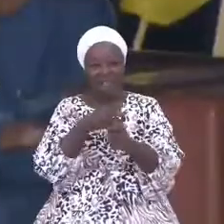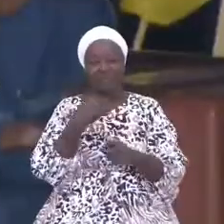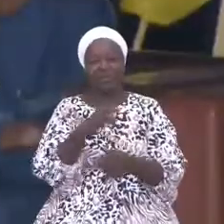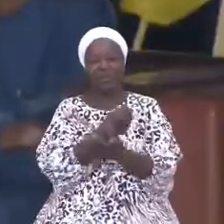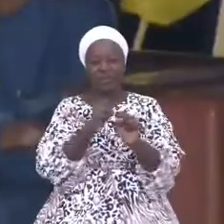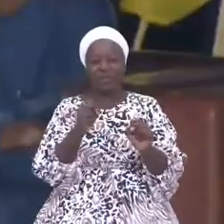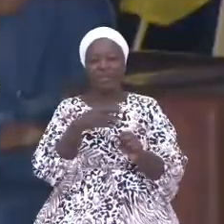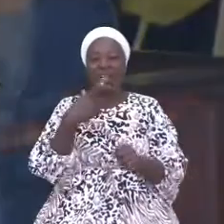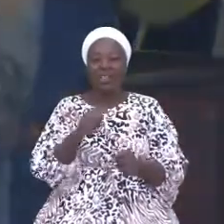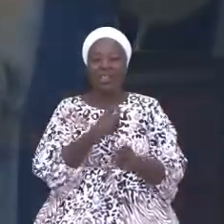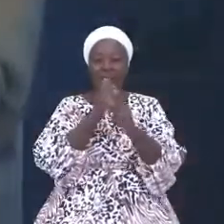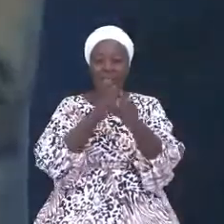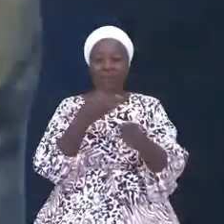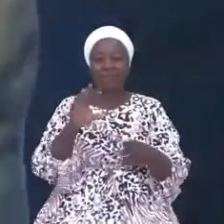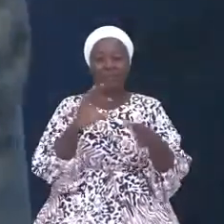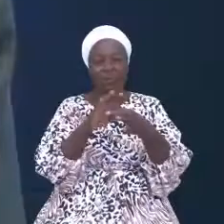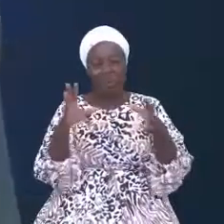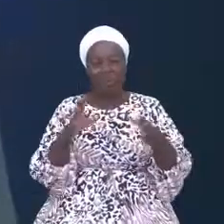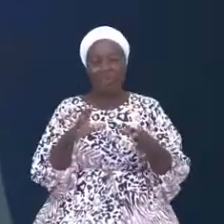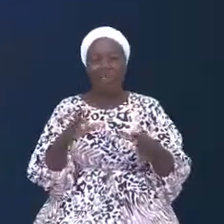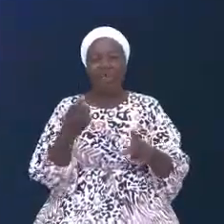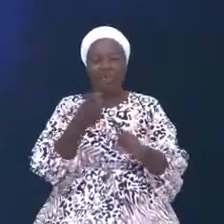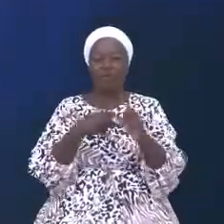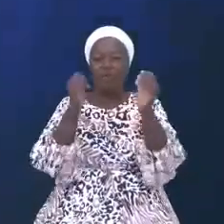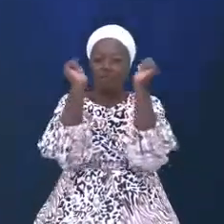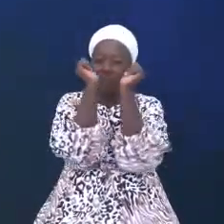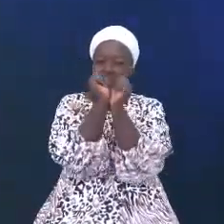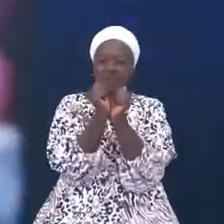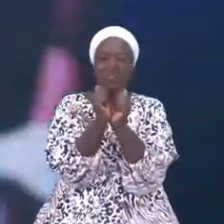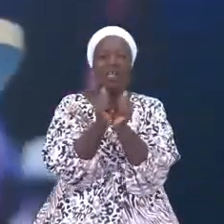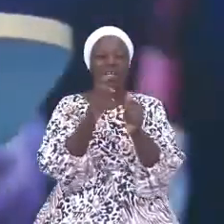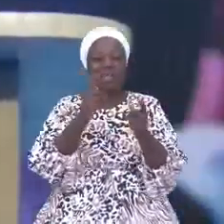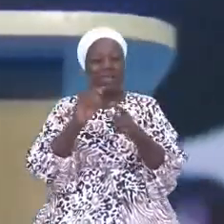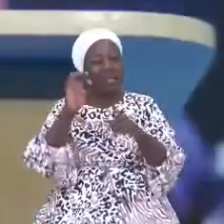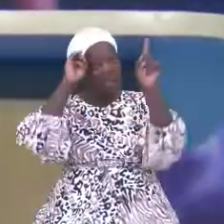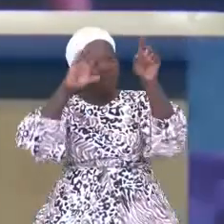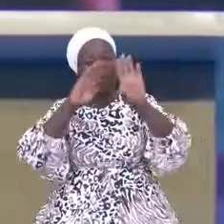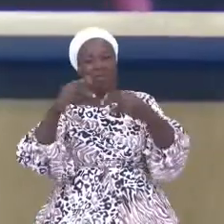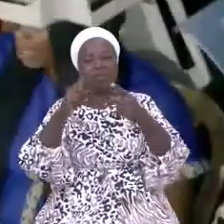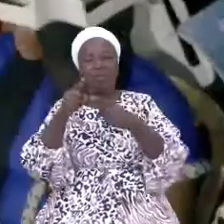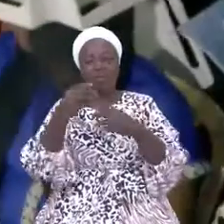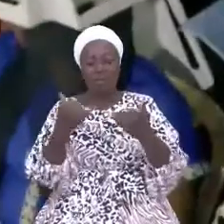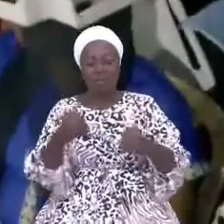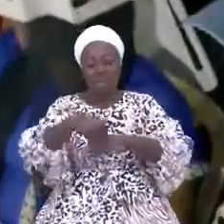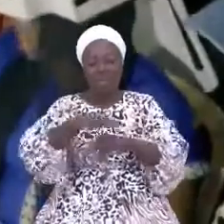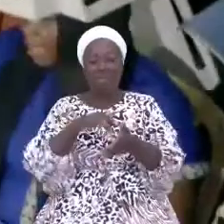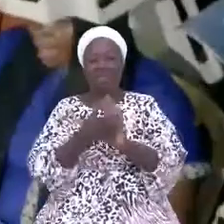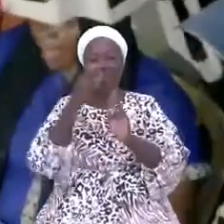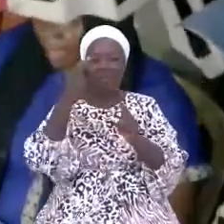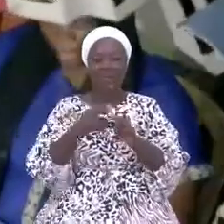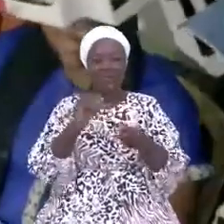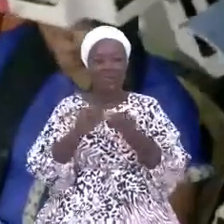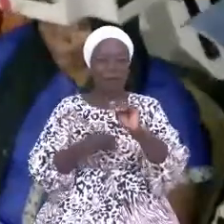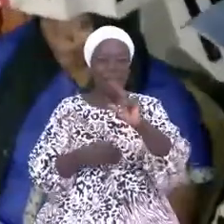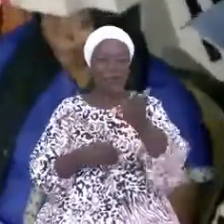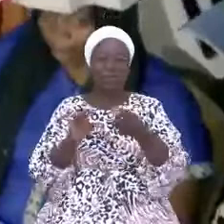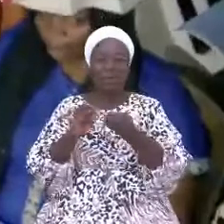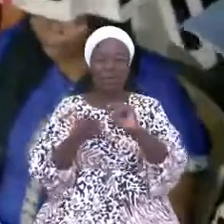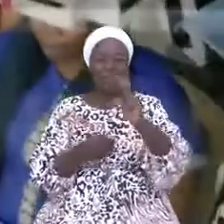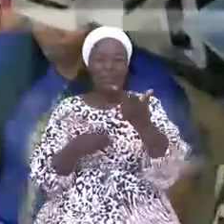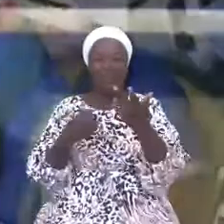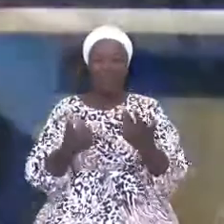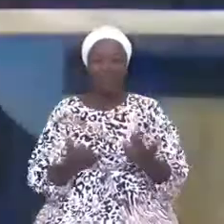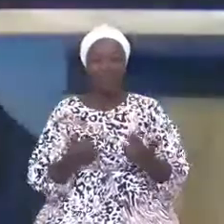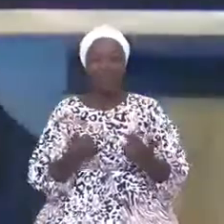the gift of release from slavery, it will give you tonight in Jesus' name. We're looking at number three now. Number